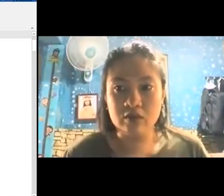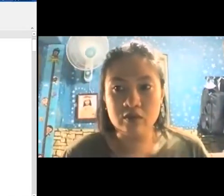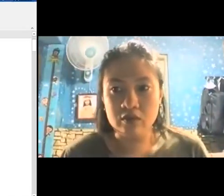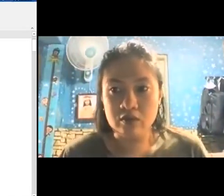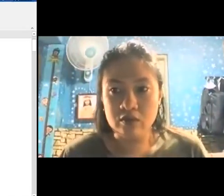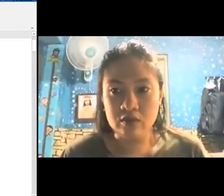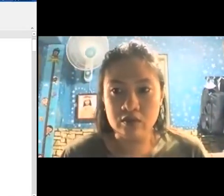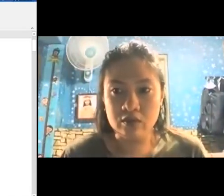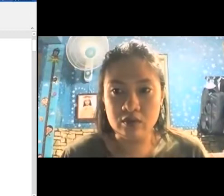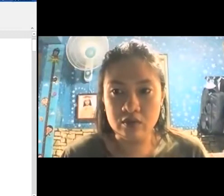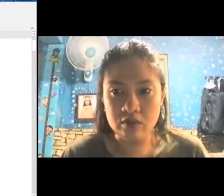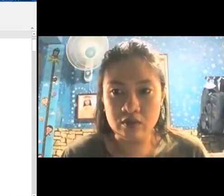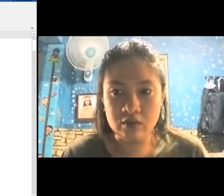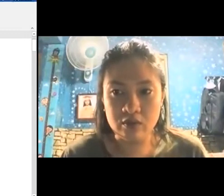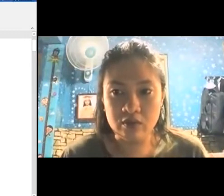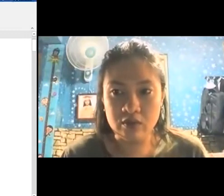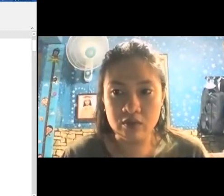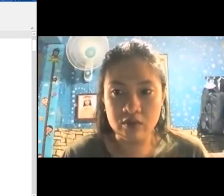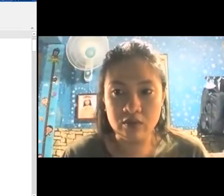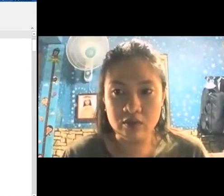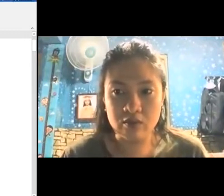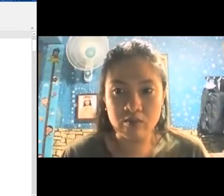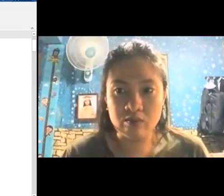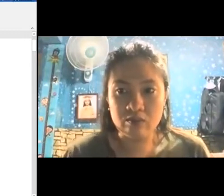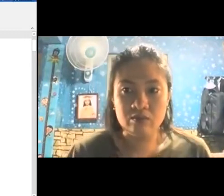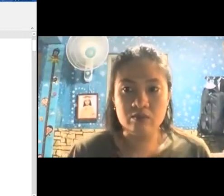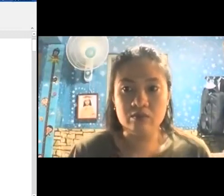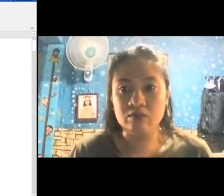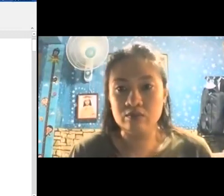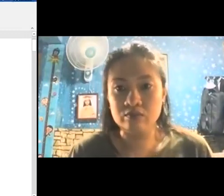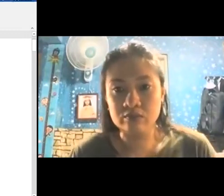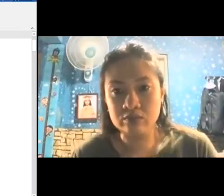but the handbook can be used outside only.